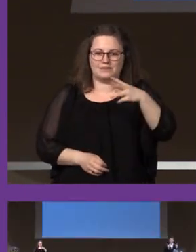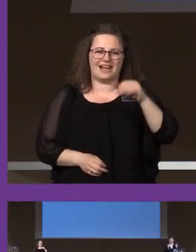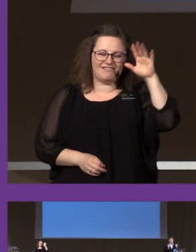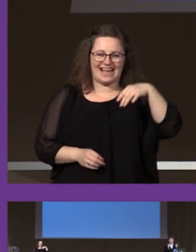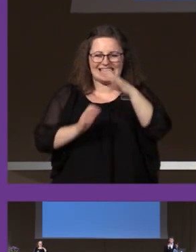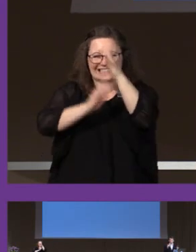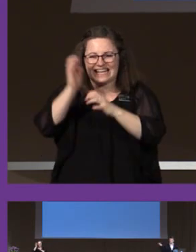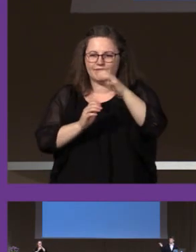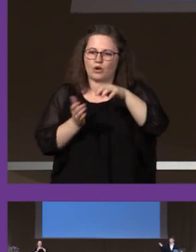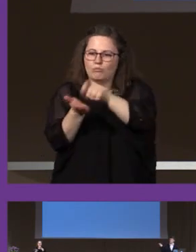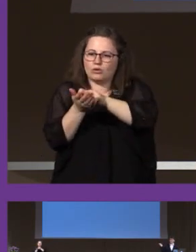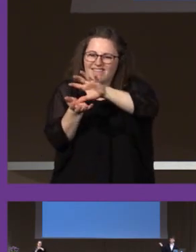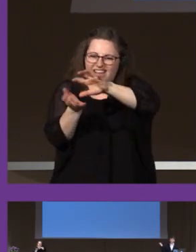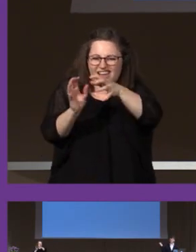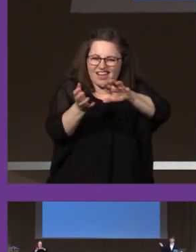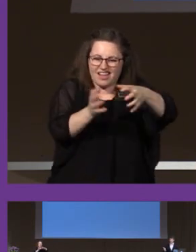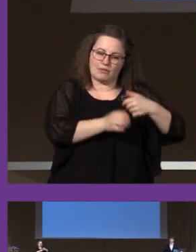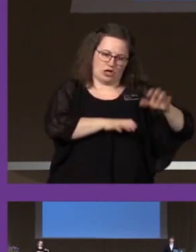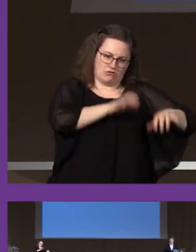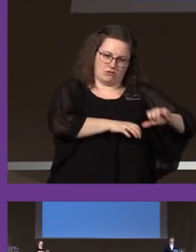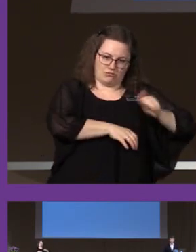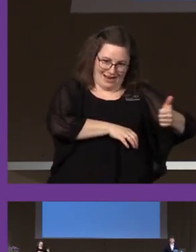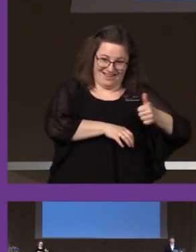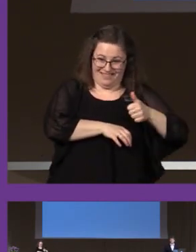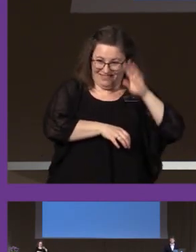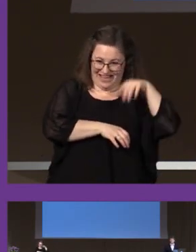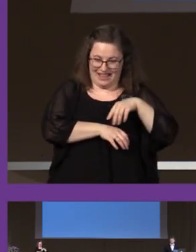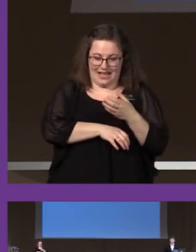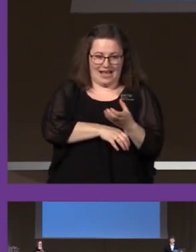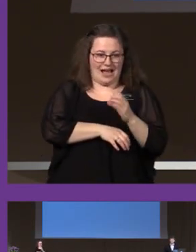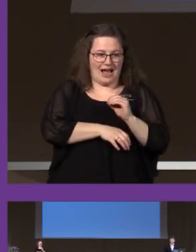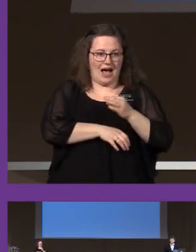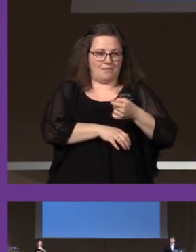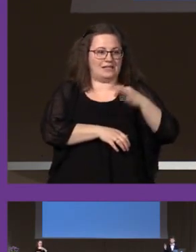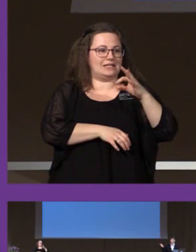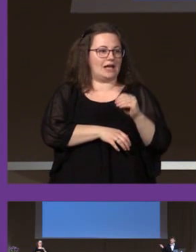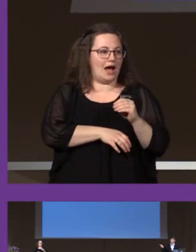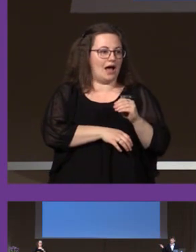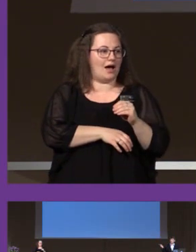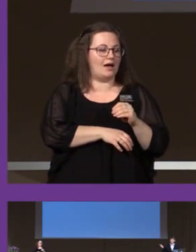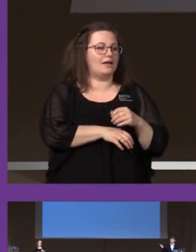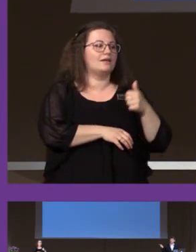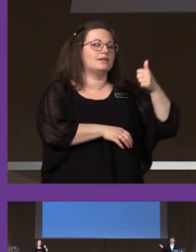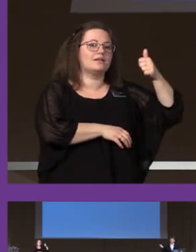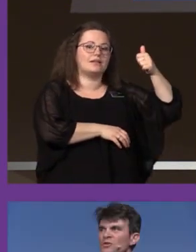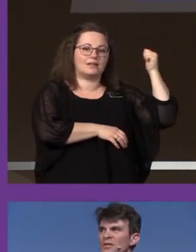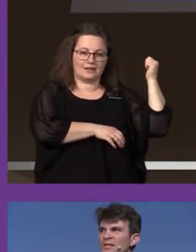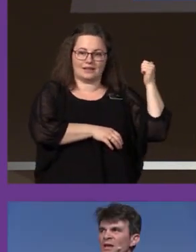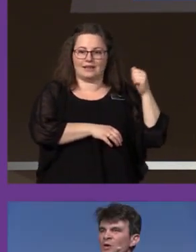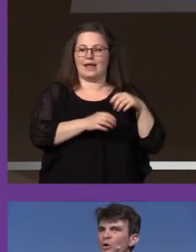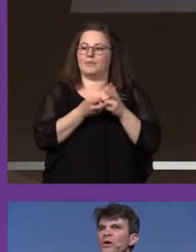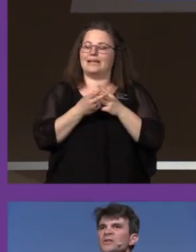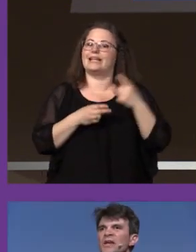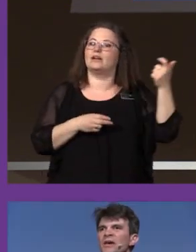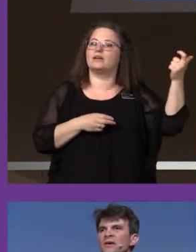and letters. Well, there was an example. Don't know where it's gone. But that isn't what you're going to hear. That would be far too